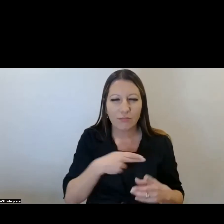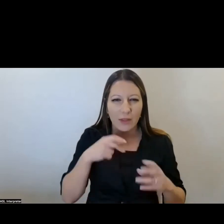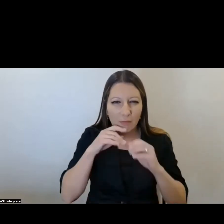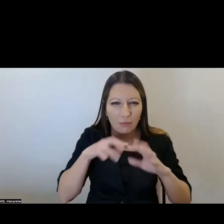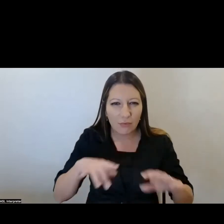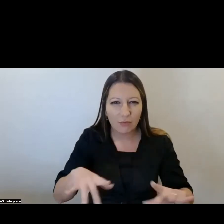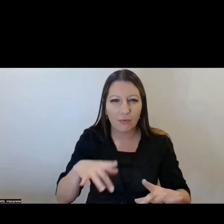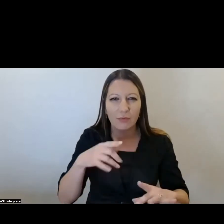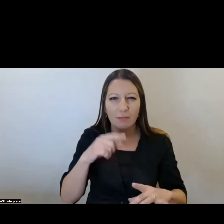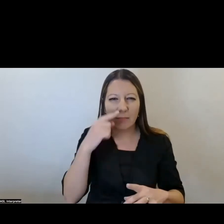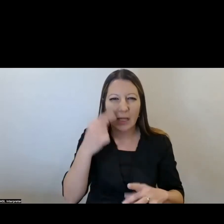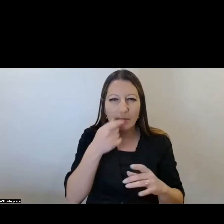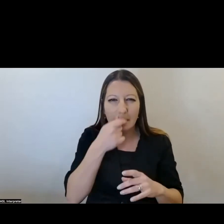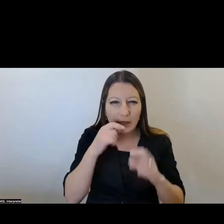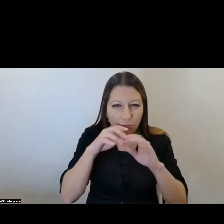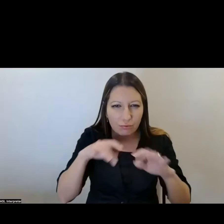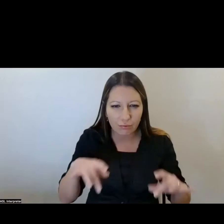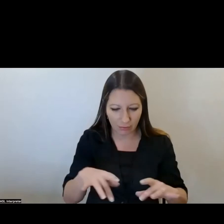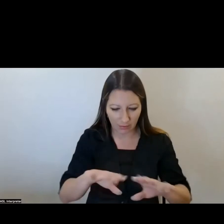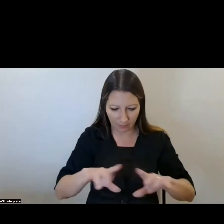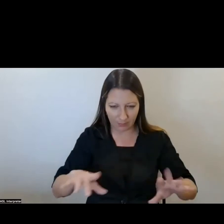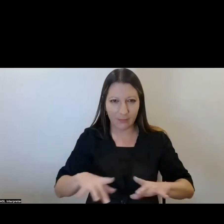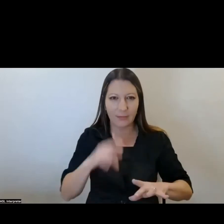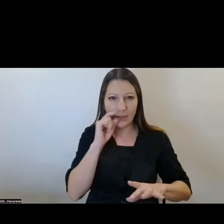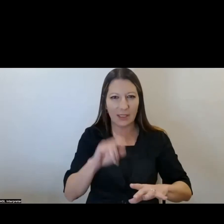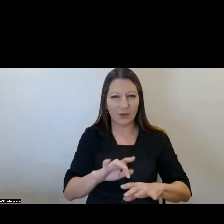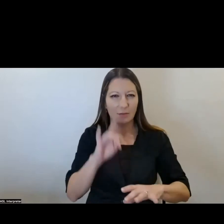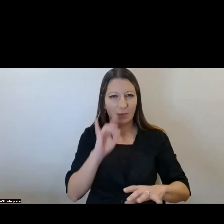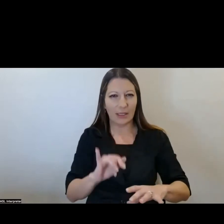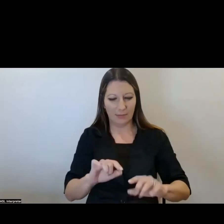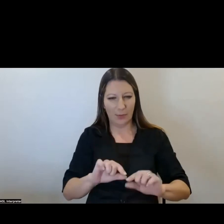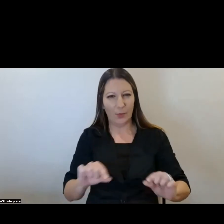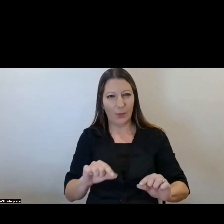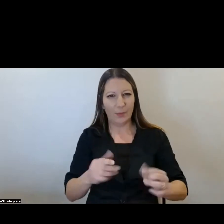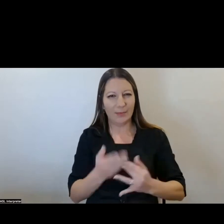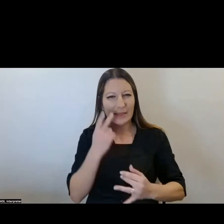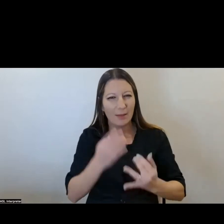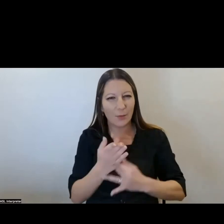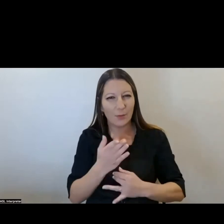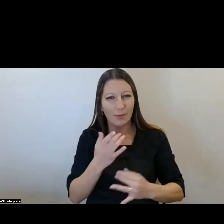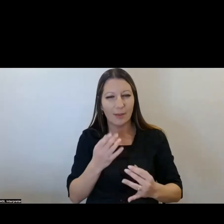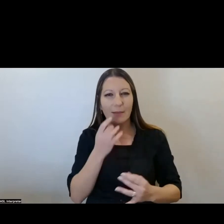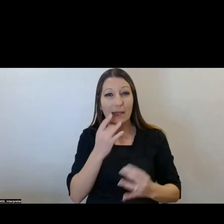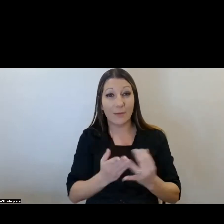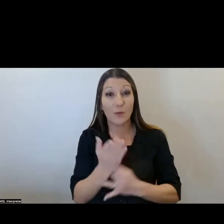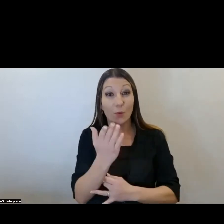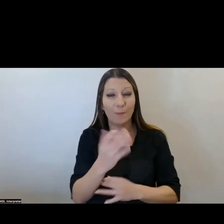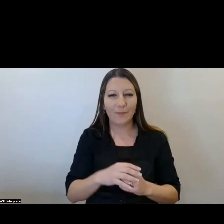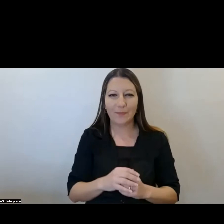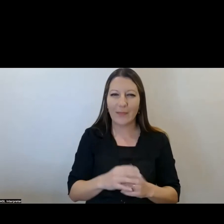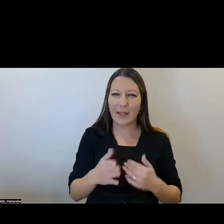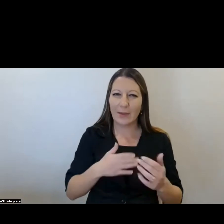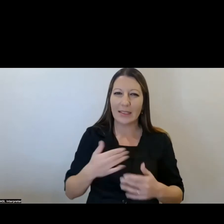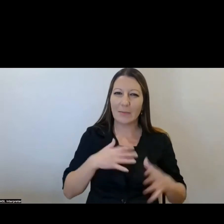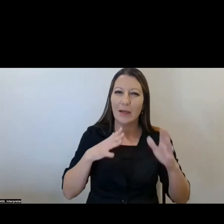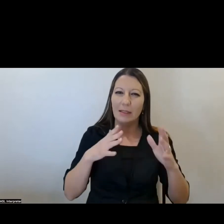in the DSM. I mean, that's like the main point I'm trying to make. So I'm going to